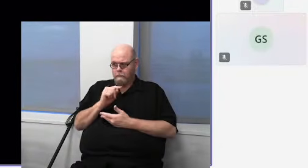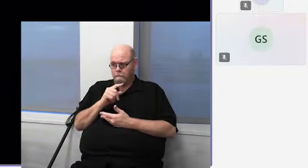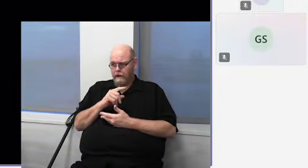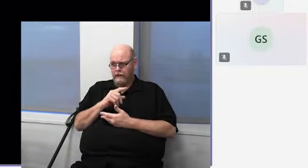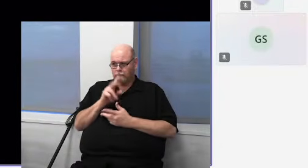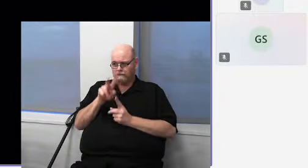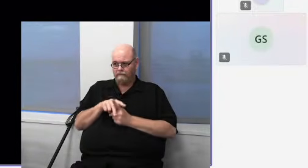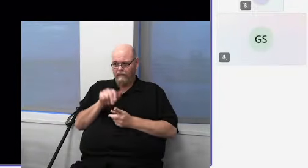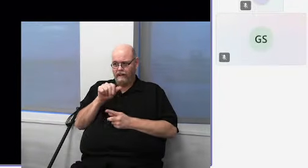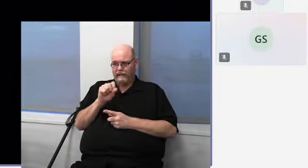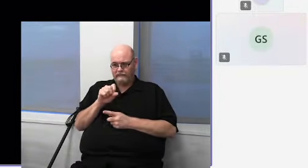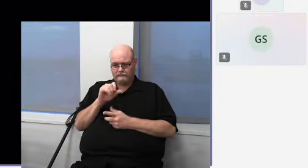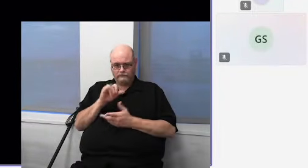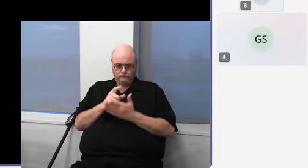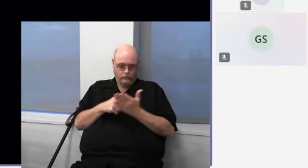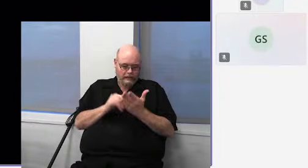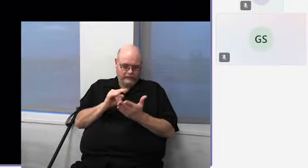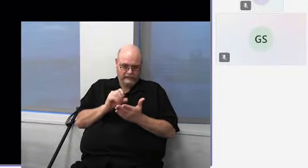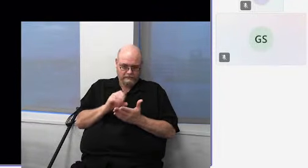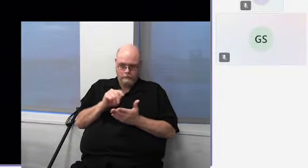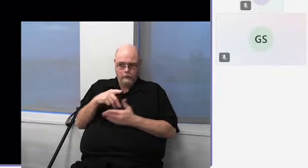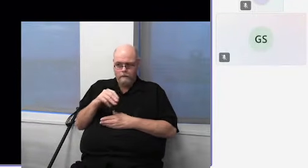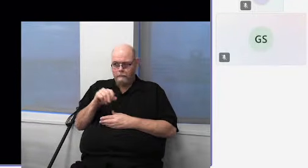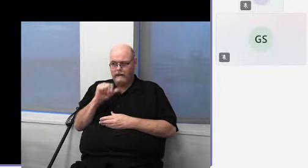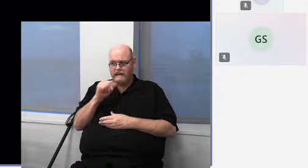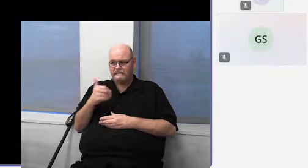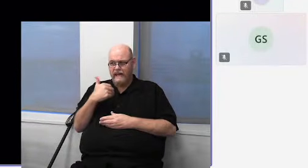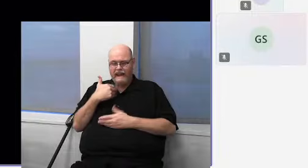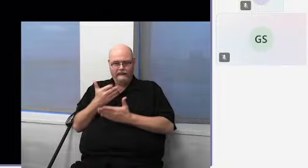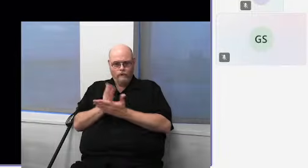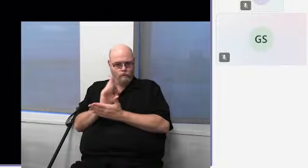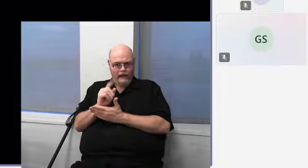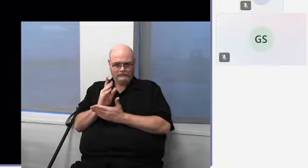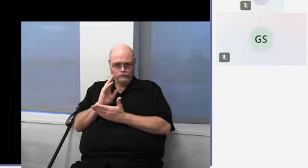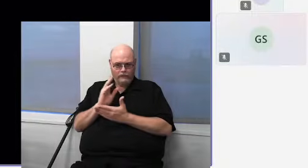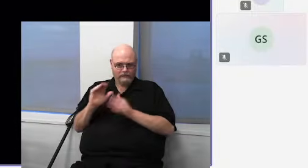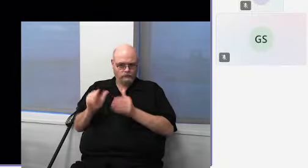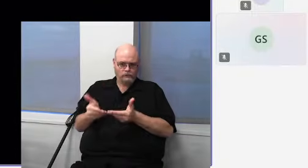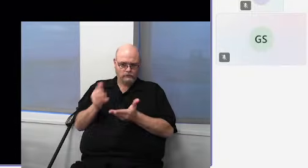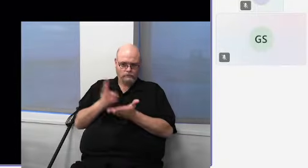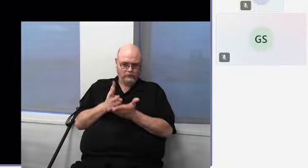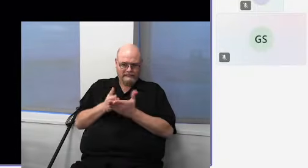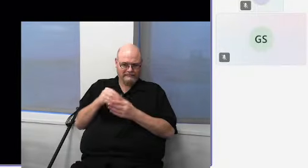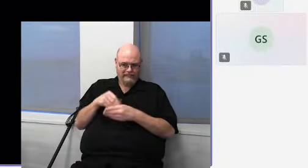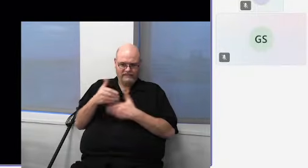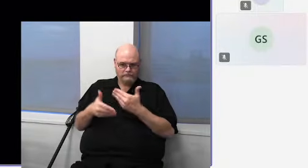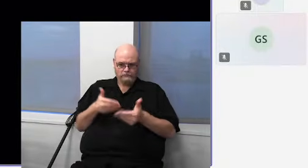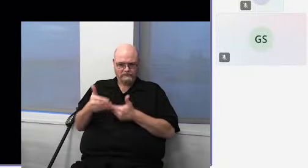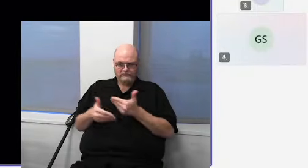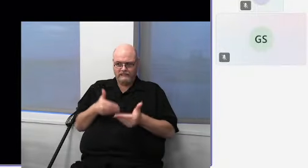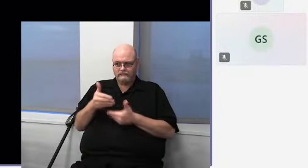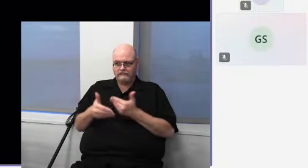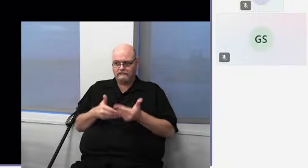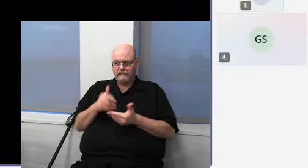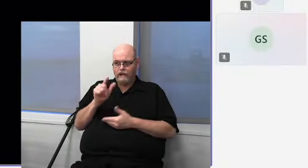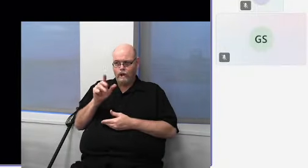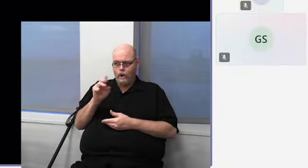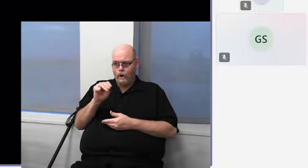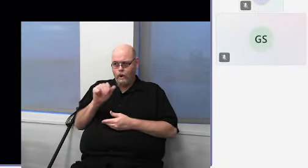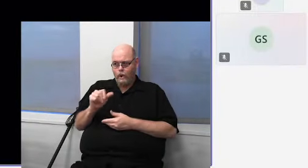point right now. The motion was filed as it is. But PREPA does not have a right to introduce witnesses in this